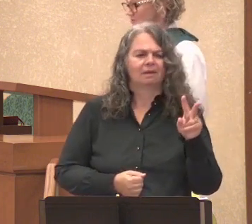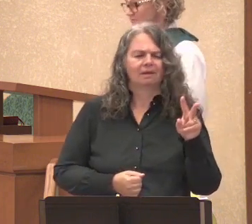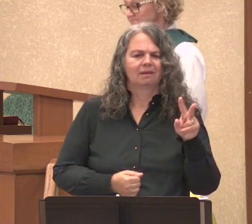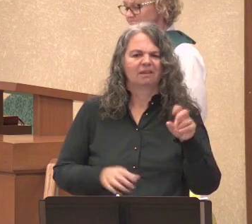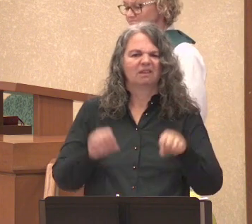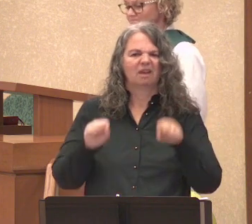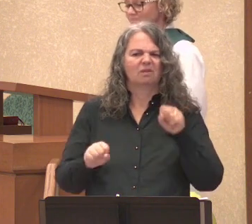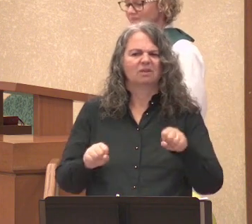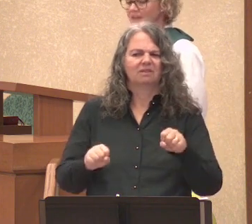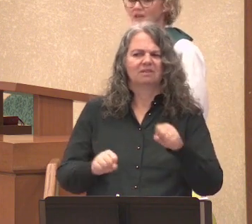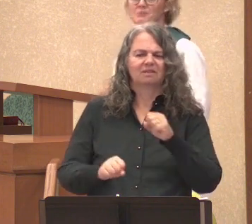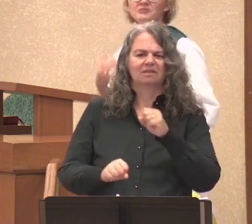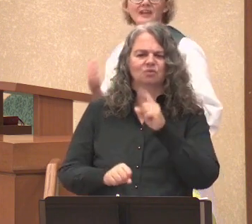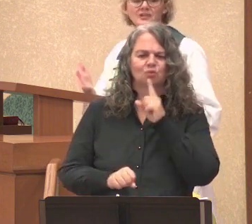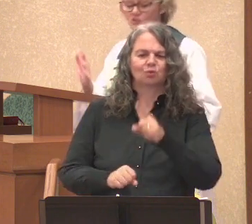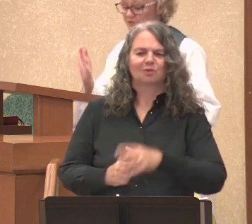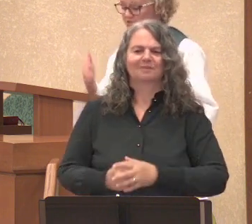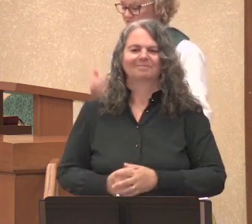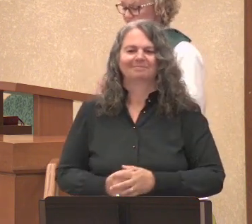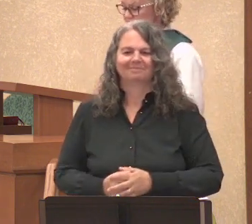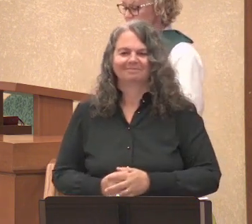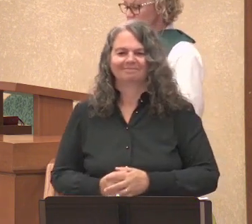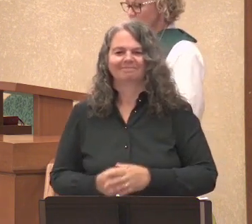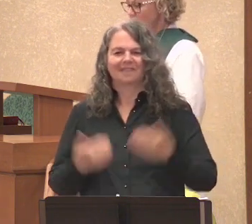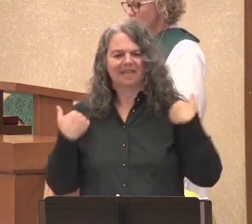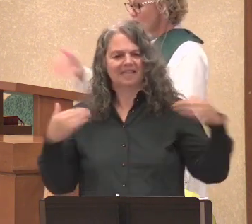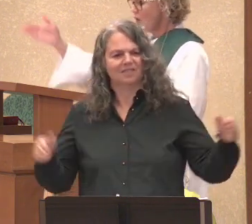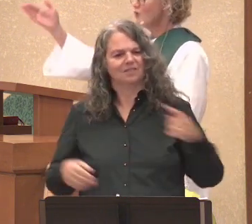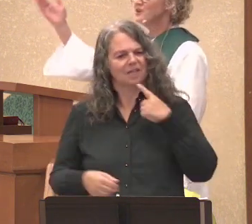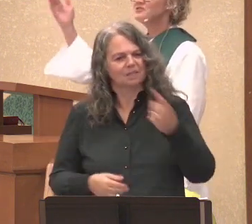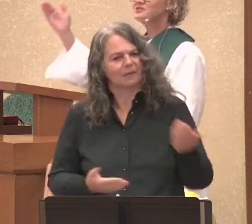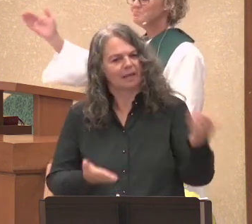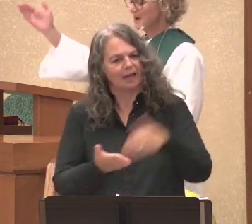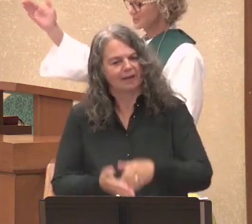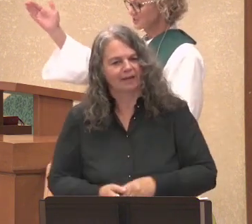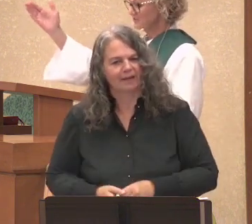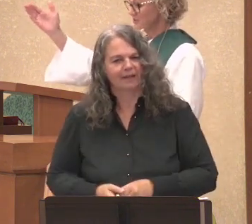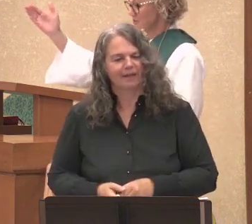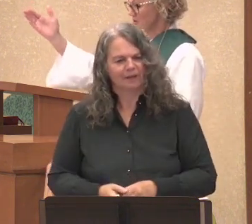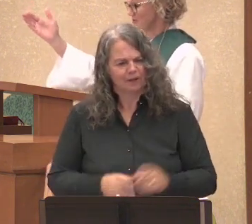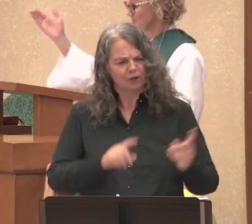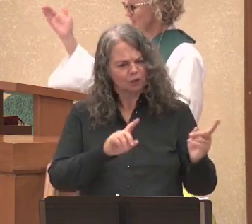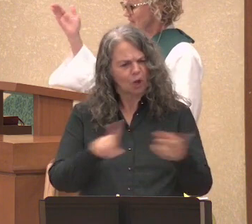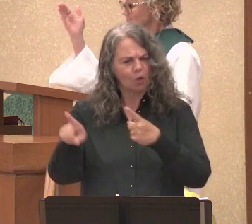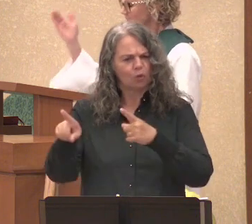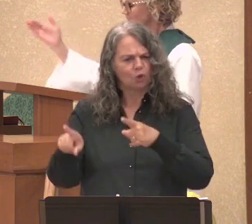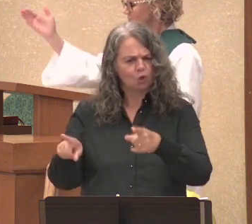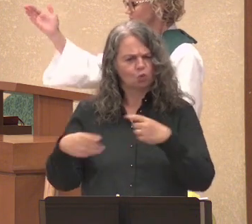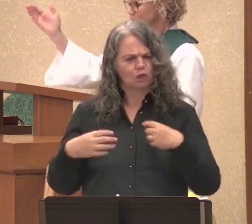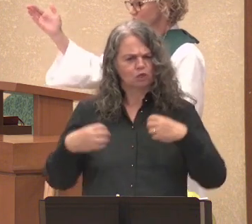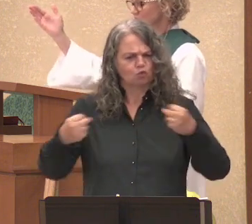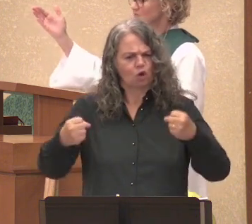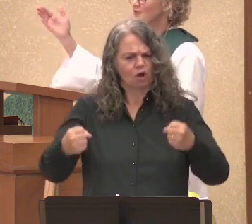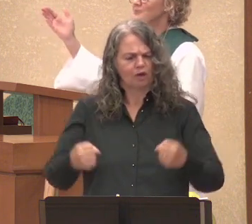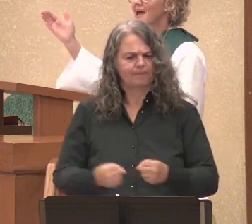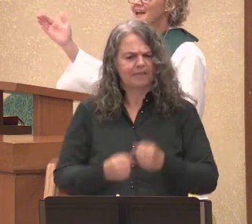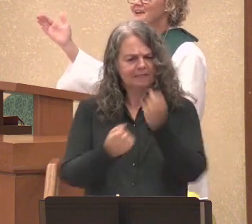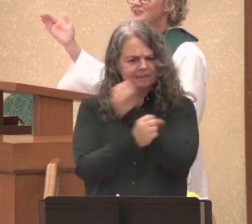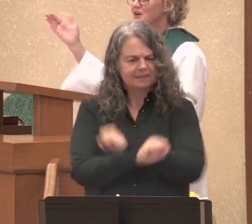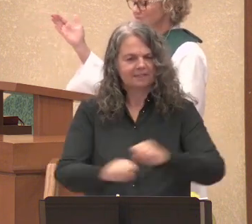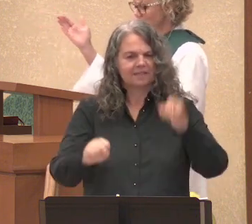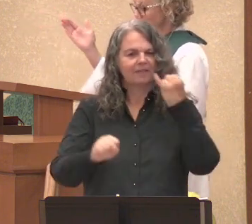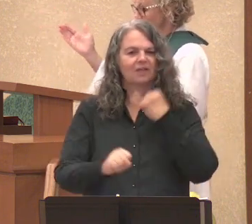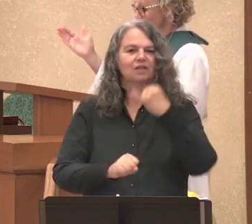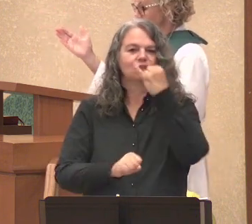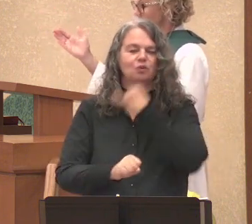true. But the angel persists. "Go in this might of yours, deliver Israel from the